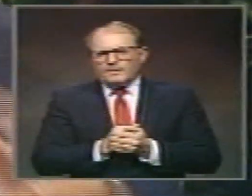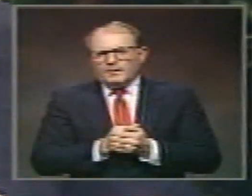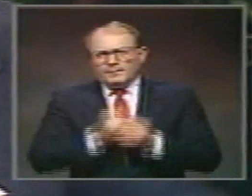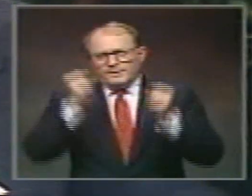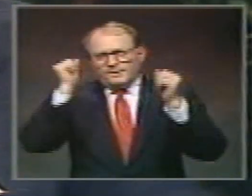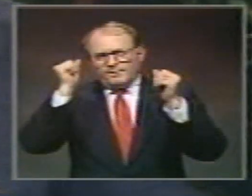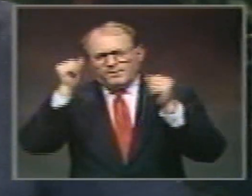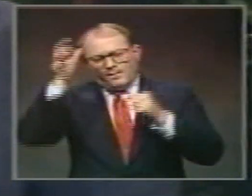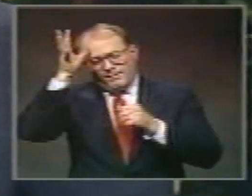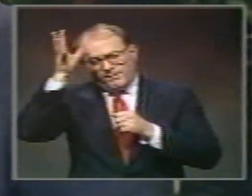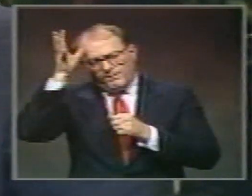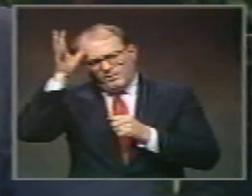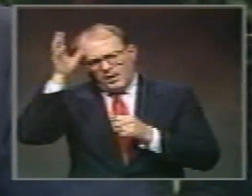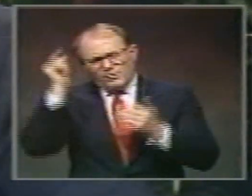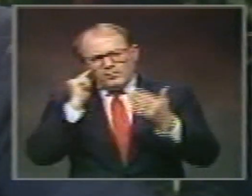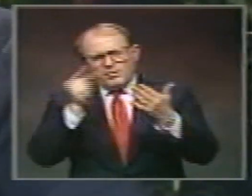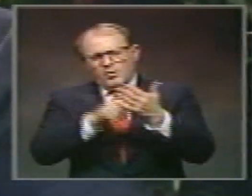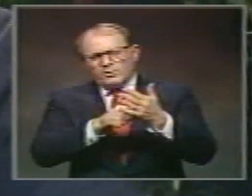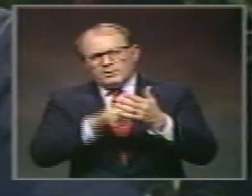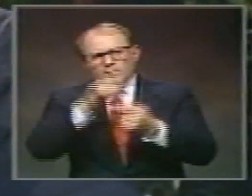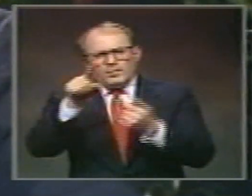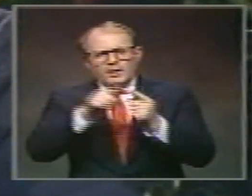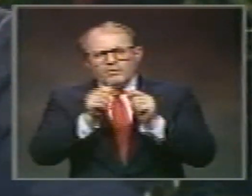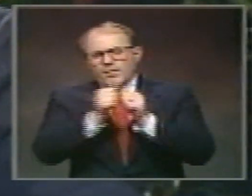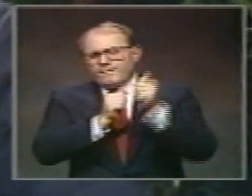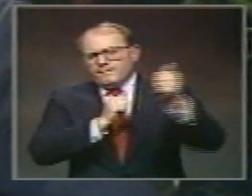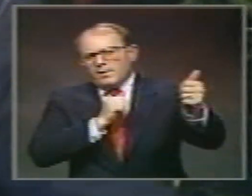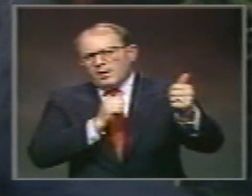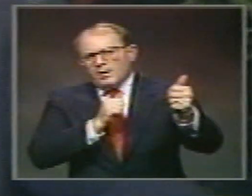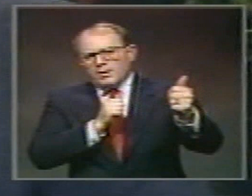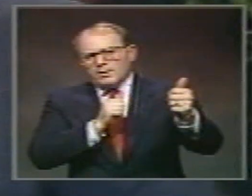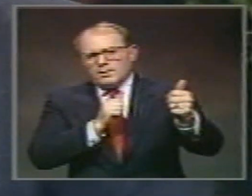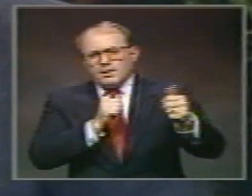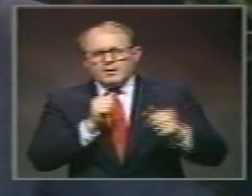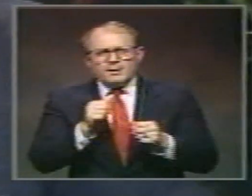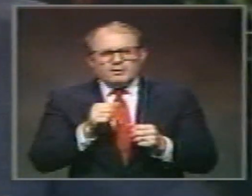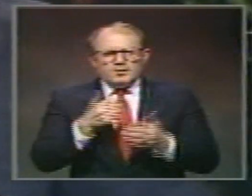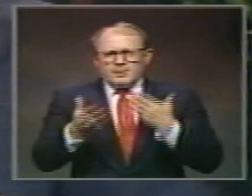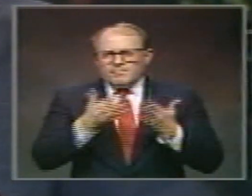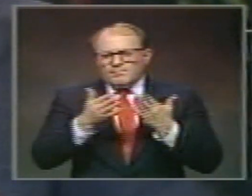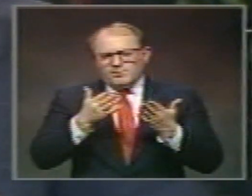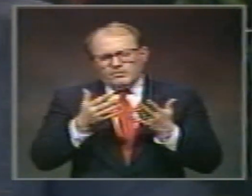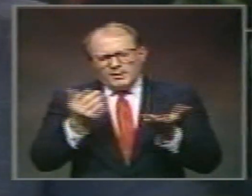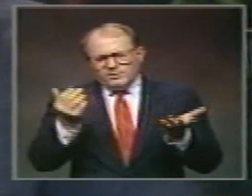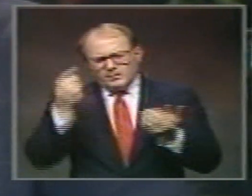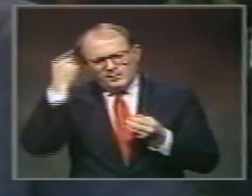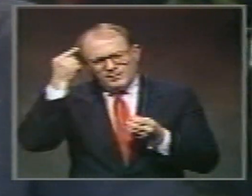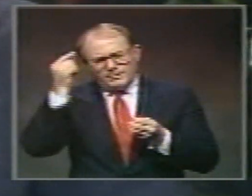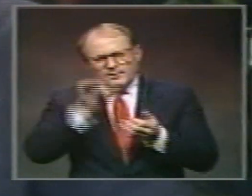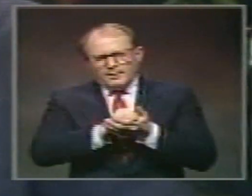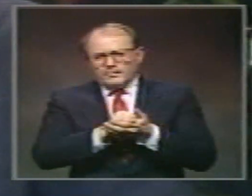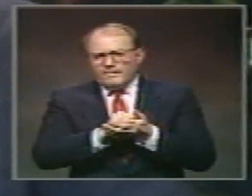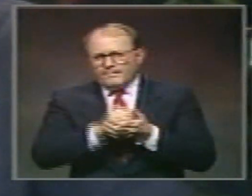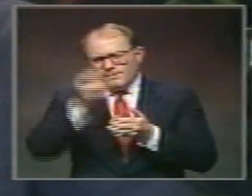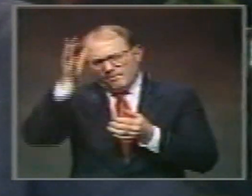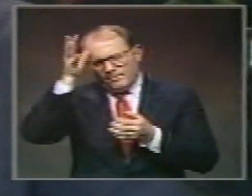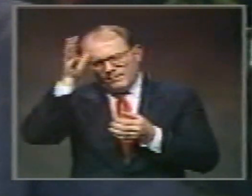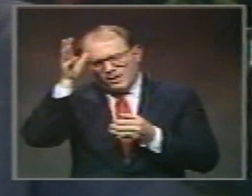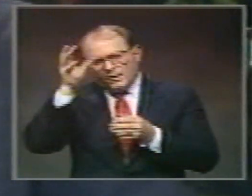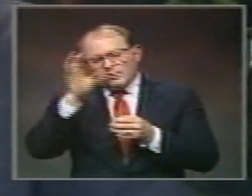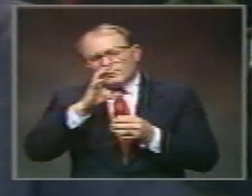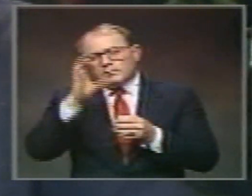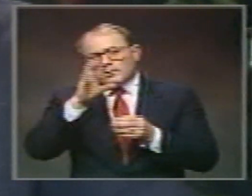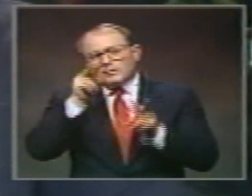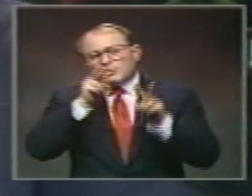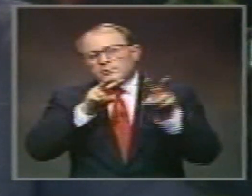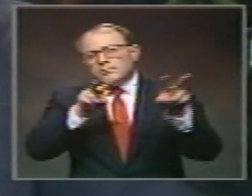his father saw him while he was yet a great way off. Do you suppose the father might have been looking for